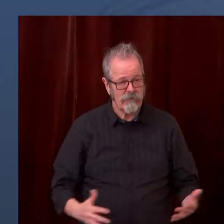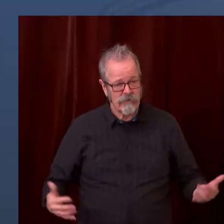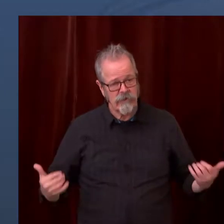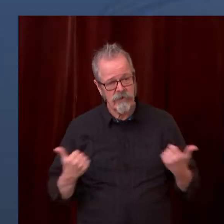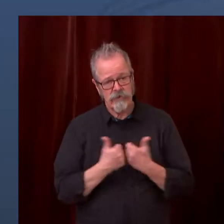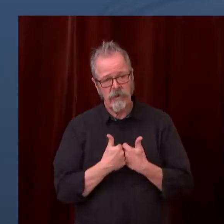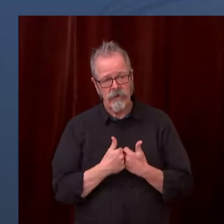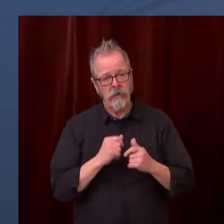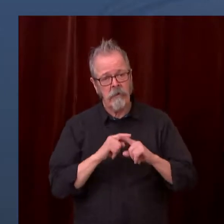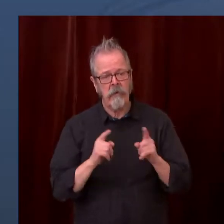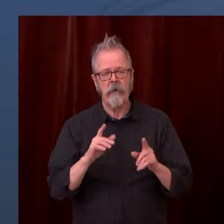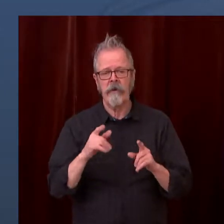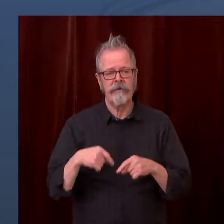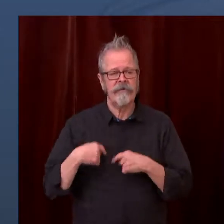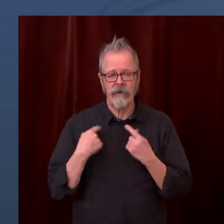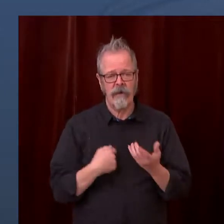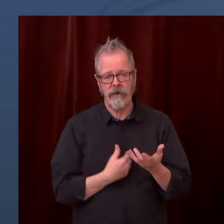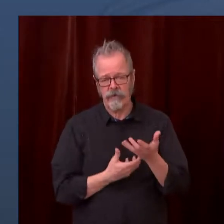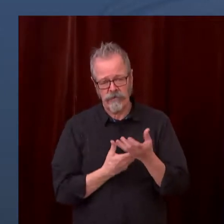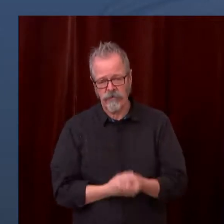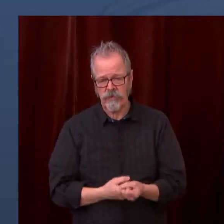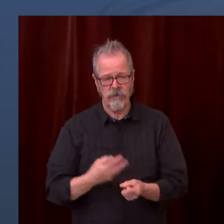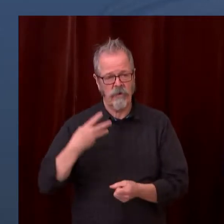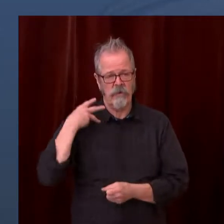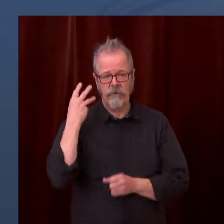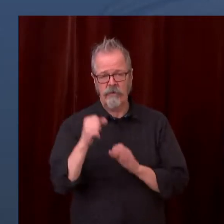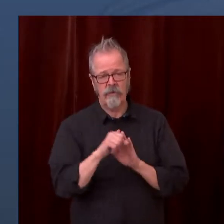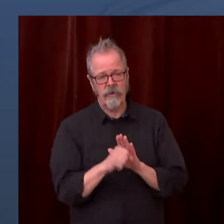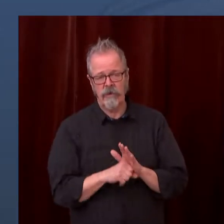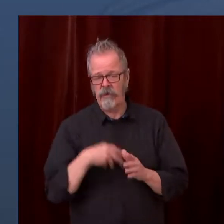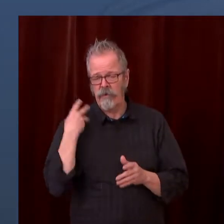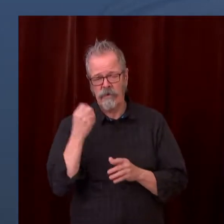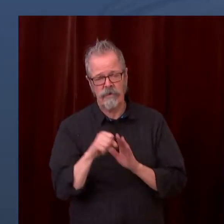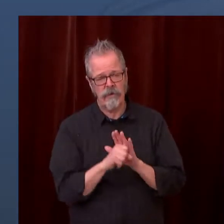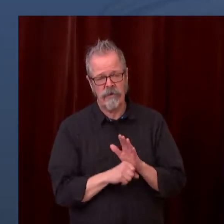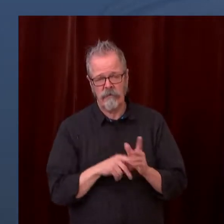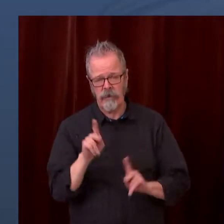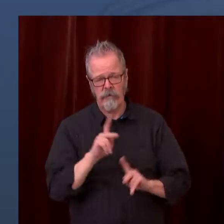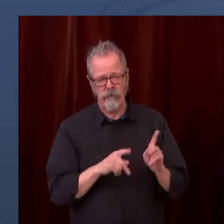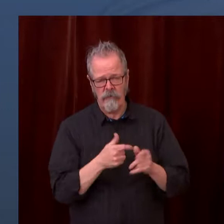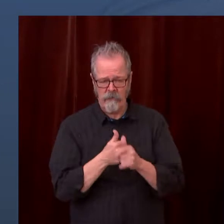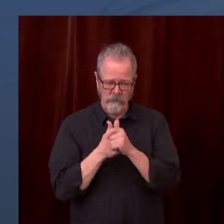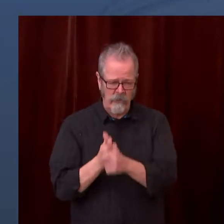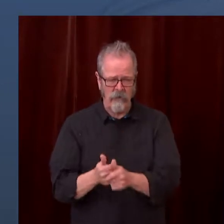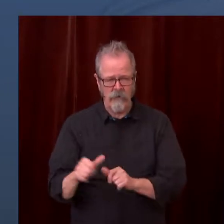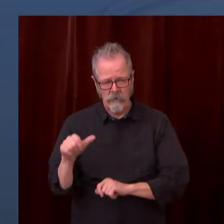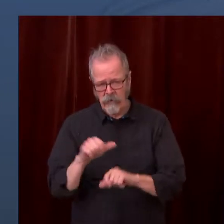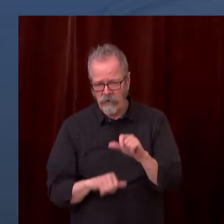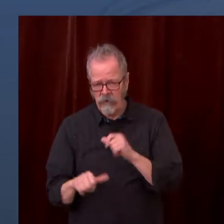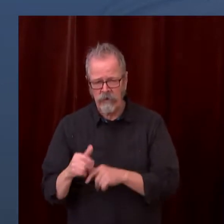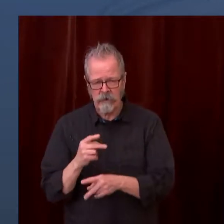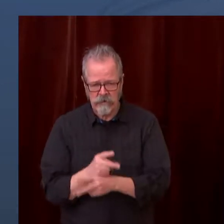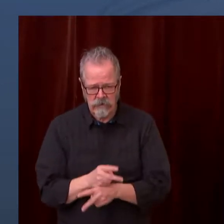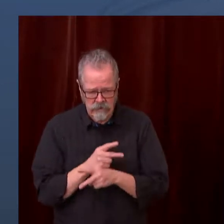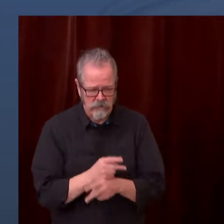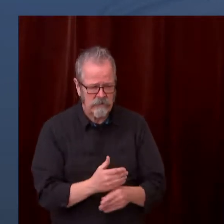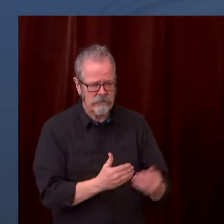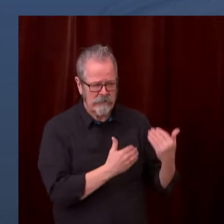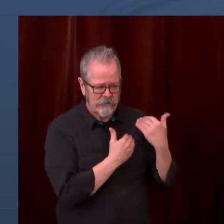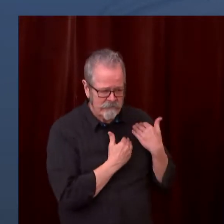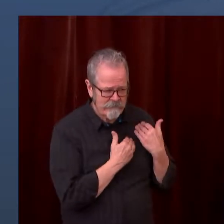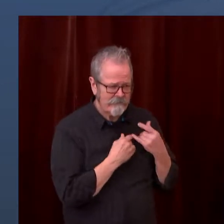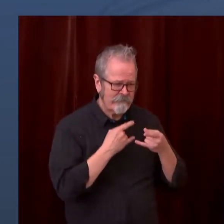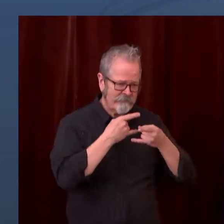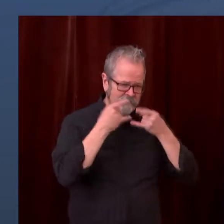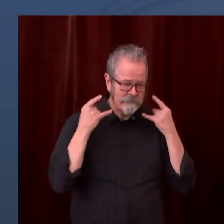as a result, we would save 11,000 lives, and within a year have 3 vaccines that can save tens of thousands and more. And verily, it has come